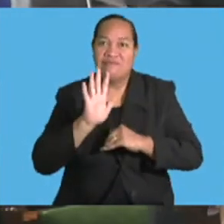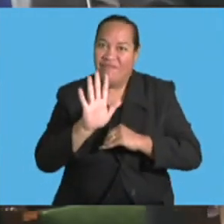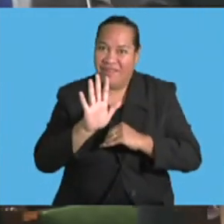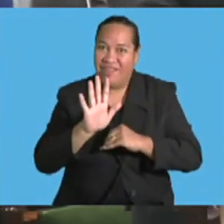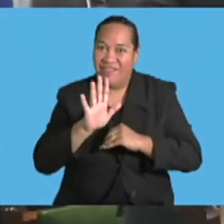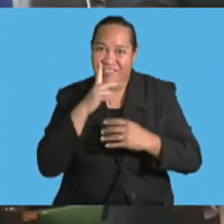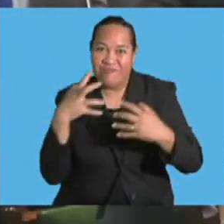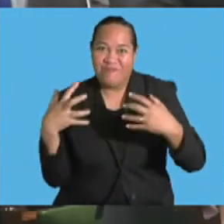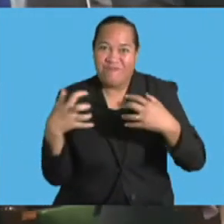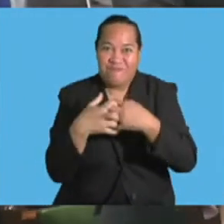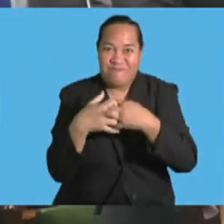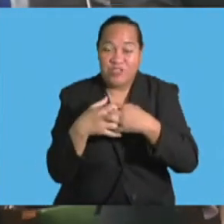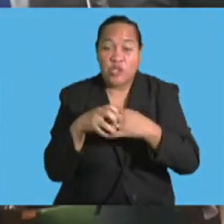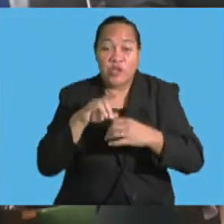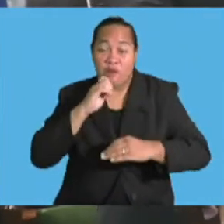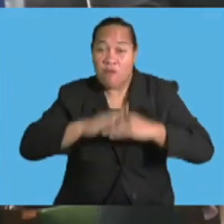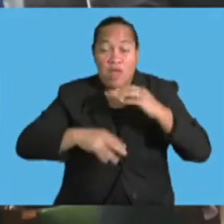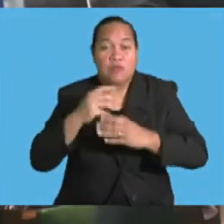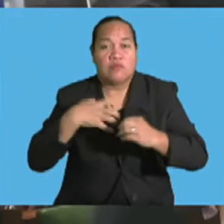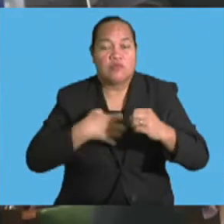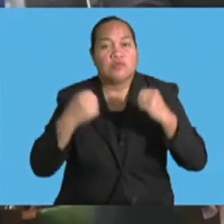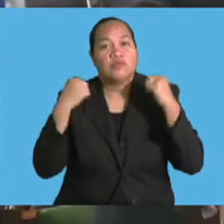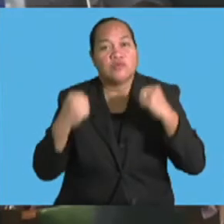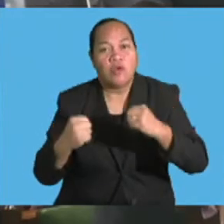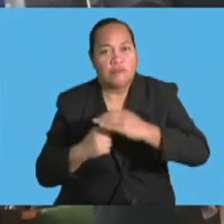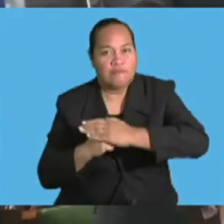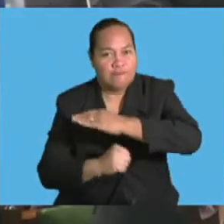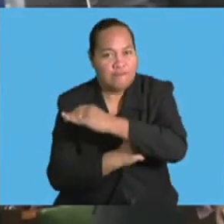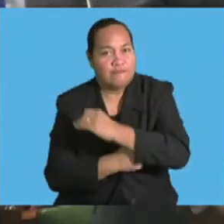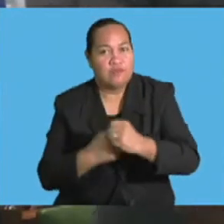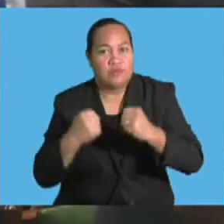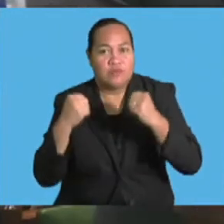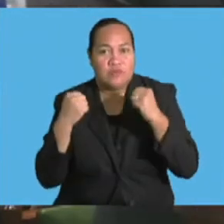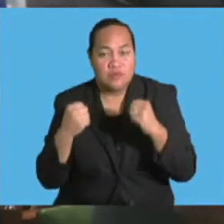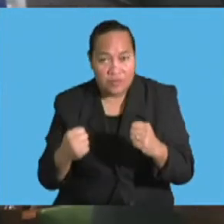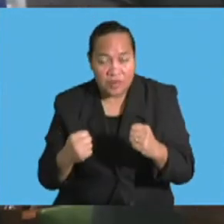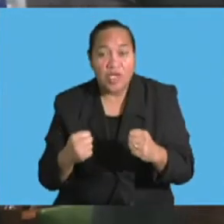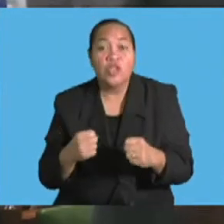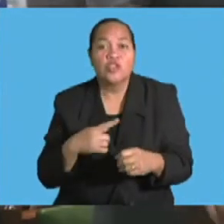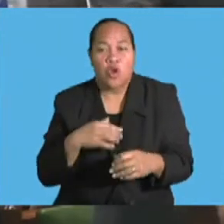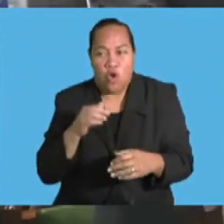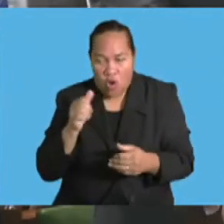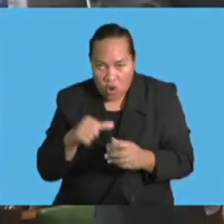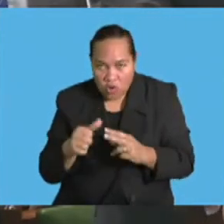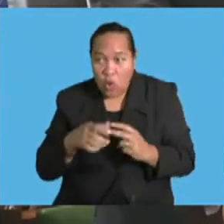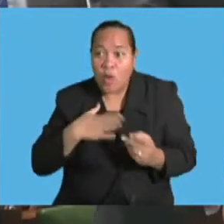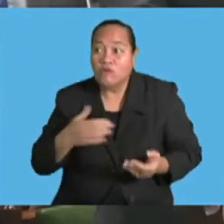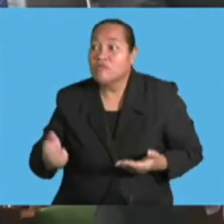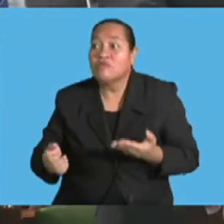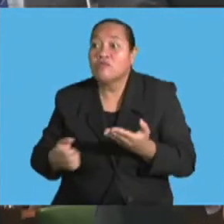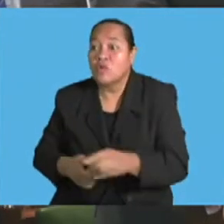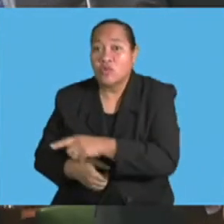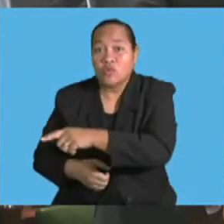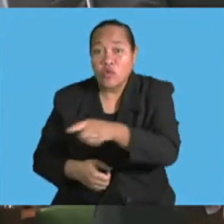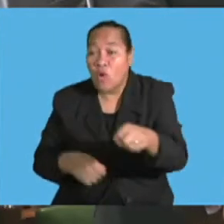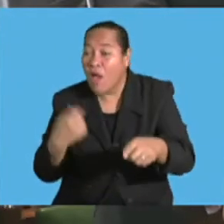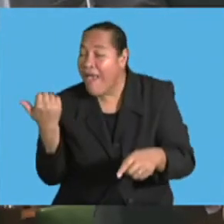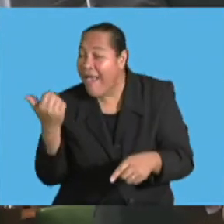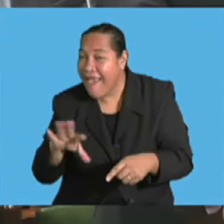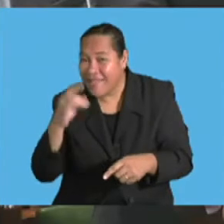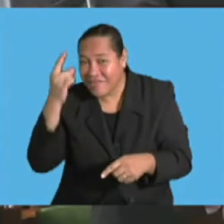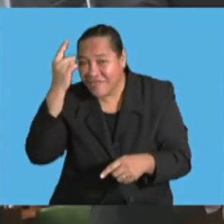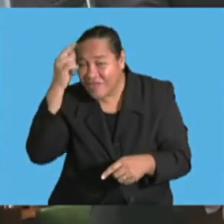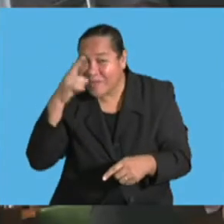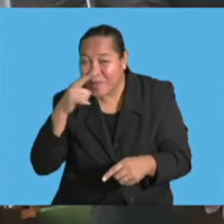build back better, a program which we have already started. The Act will reward Fijians who develop projects that assist the climate effort and